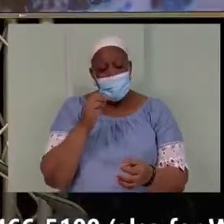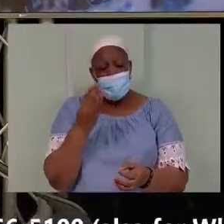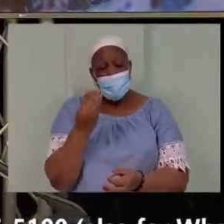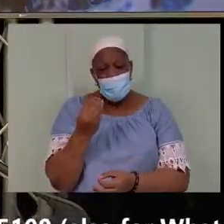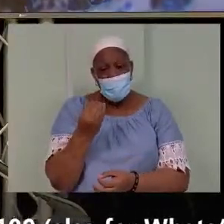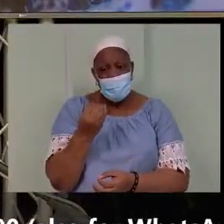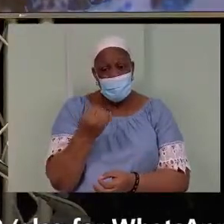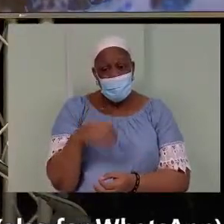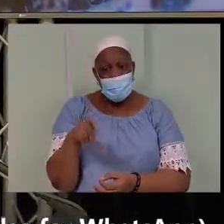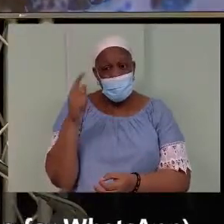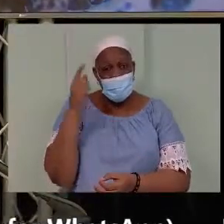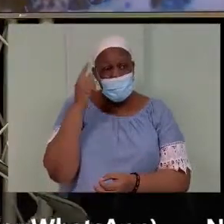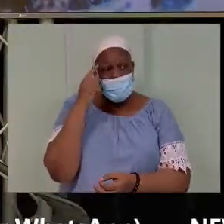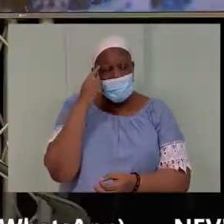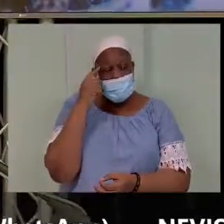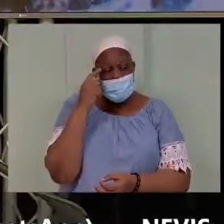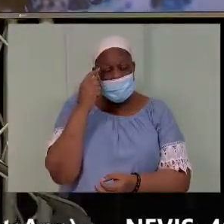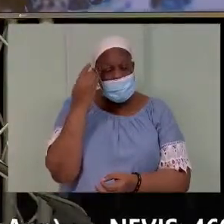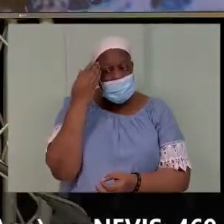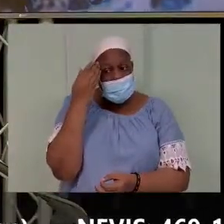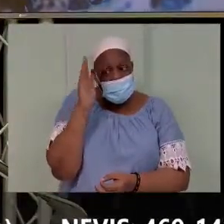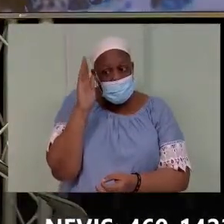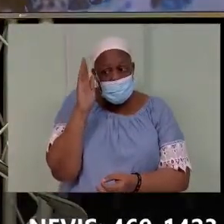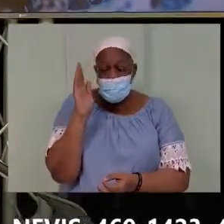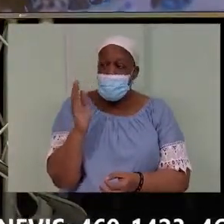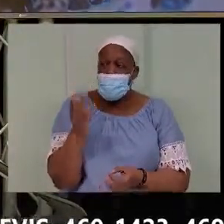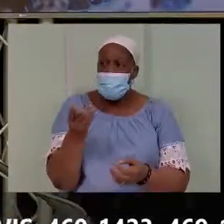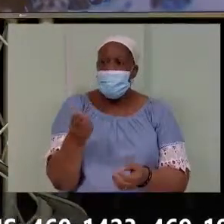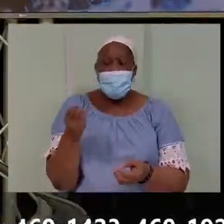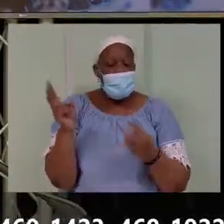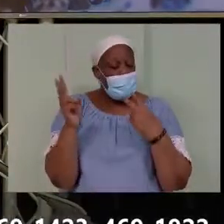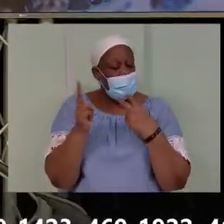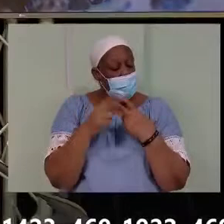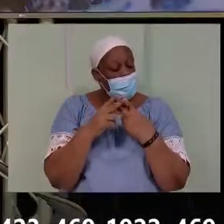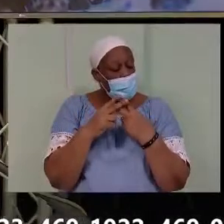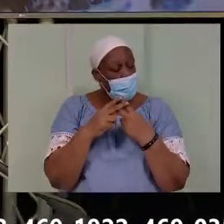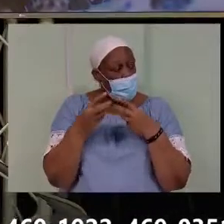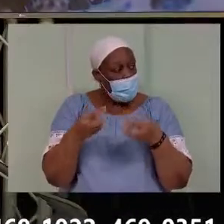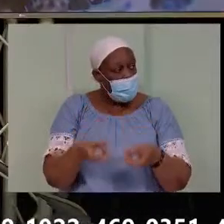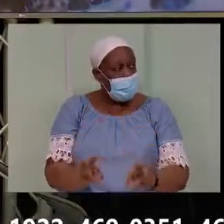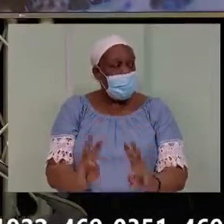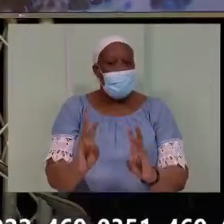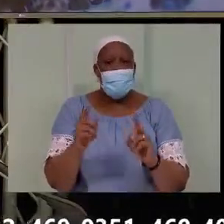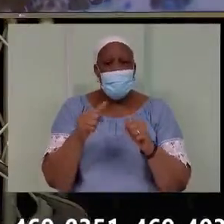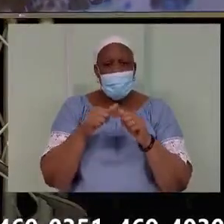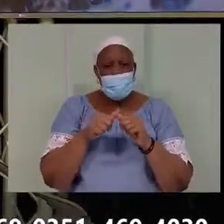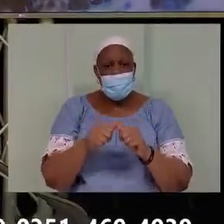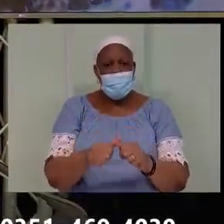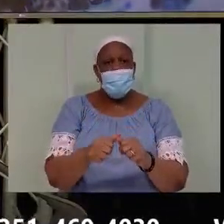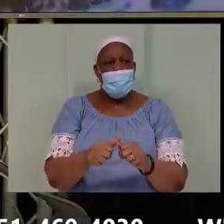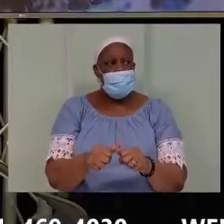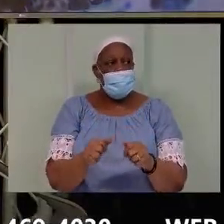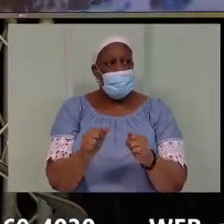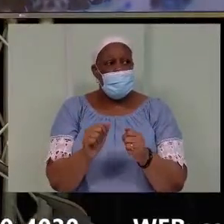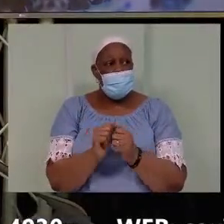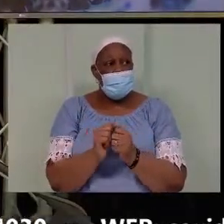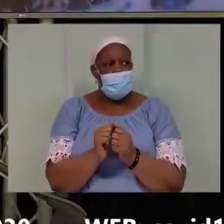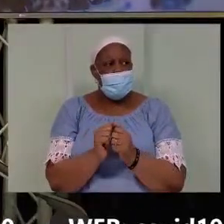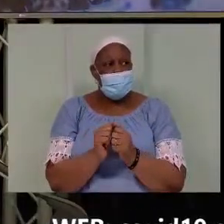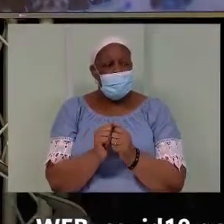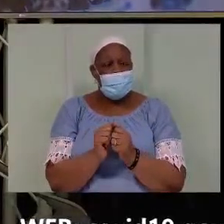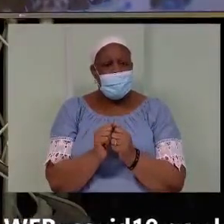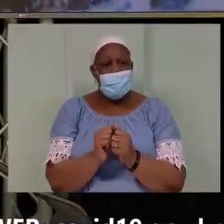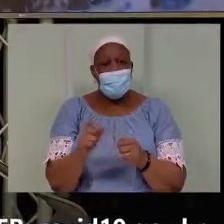assuming some risk. And the safest way for us to go about controlling the spread of the virus within our country right now